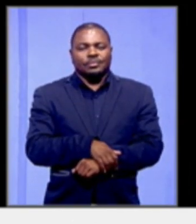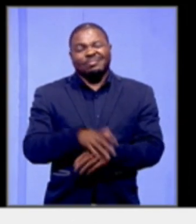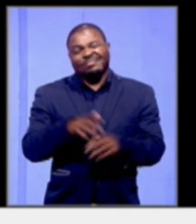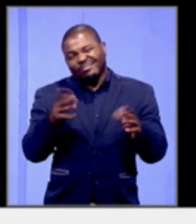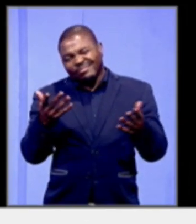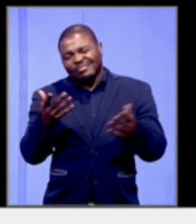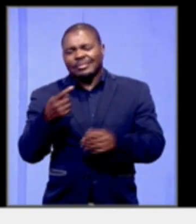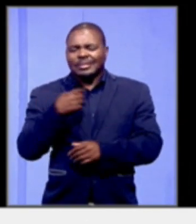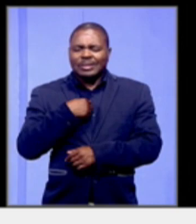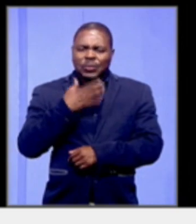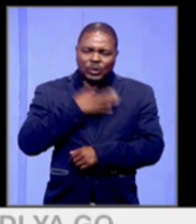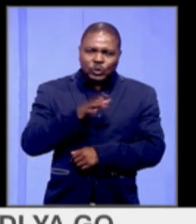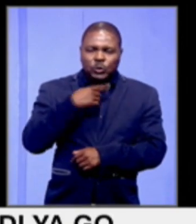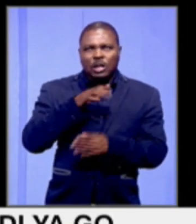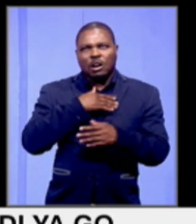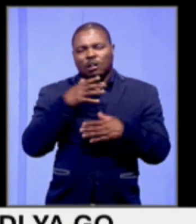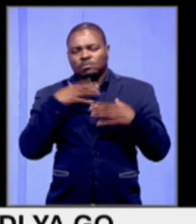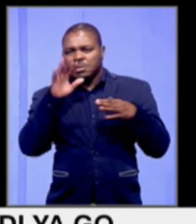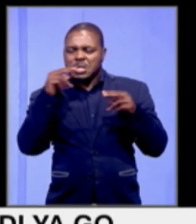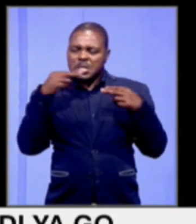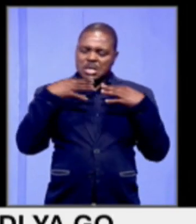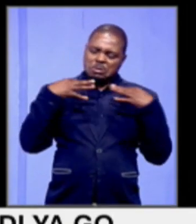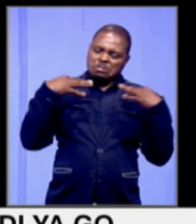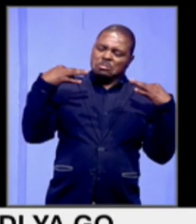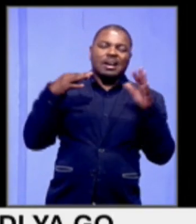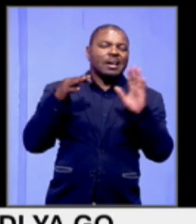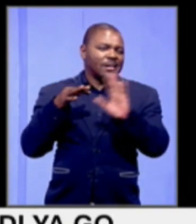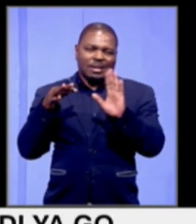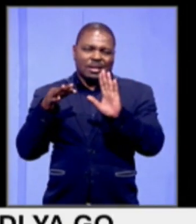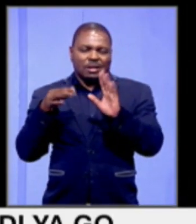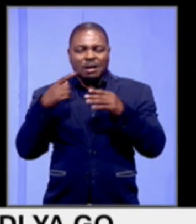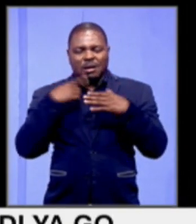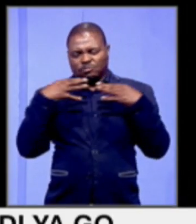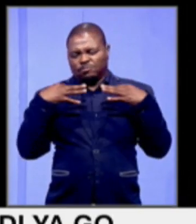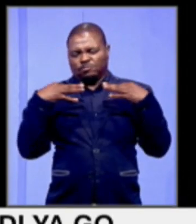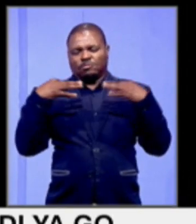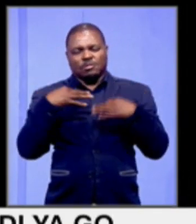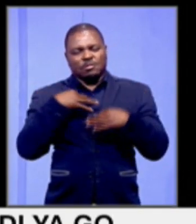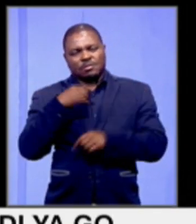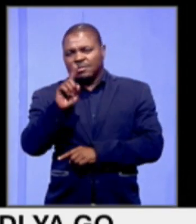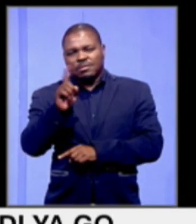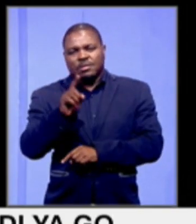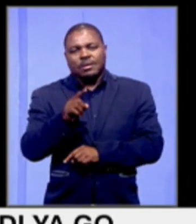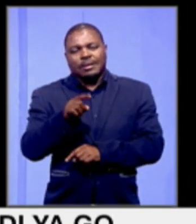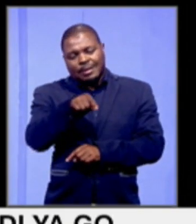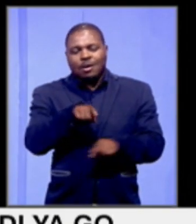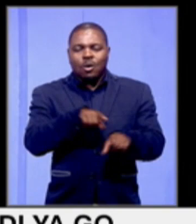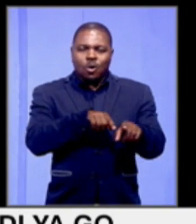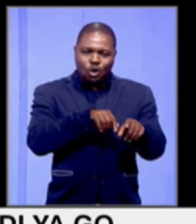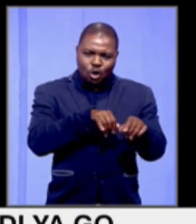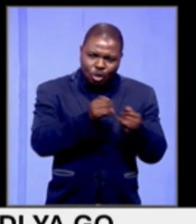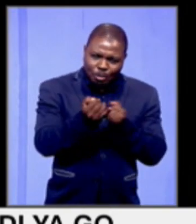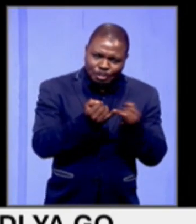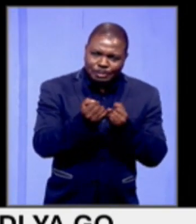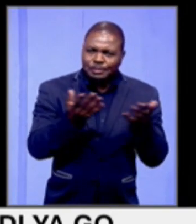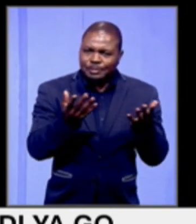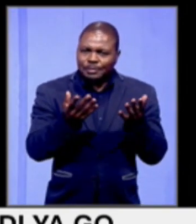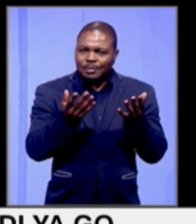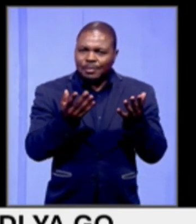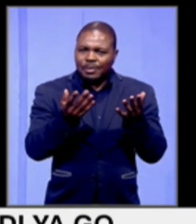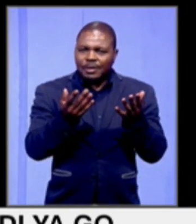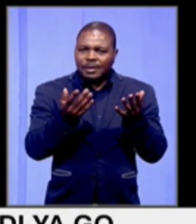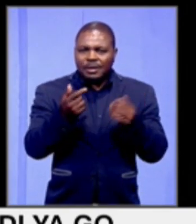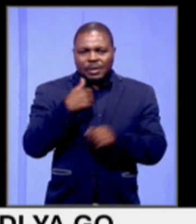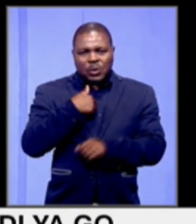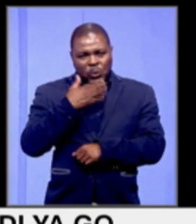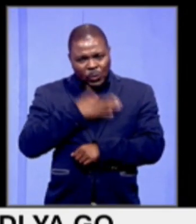I don't want to be arrogant, because I'm not. Okay, so it's a competition, and what we want